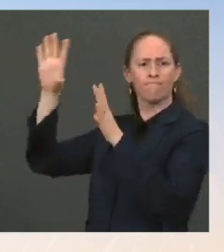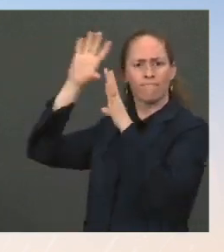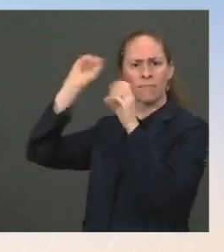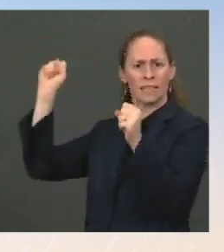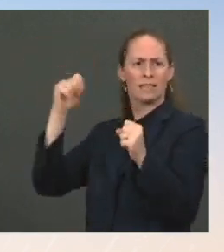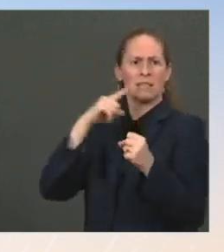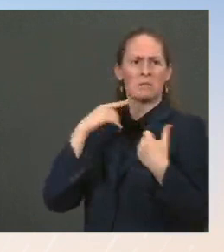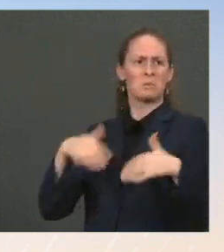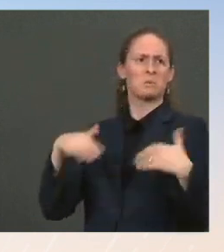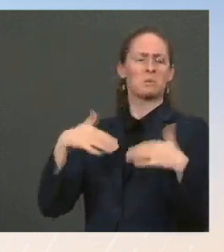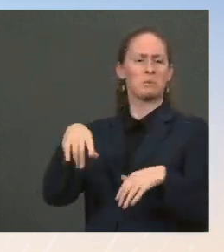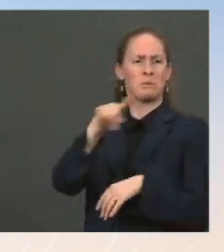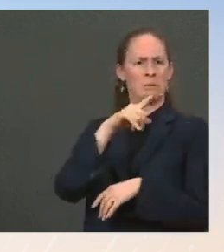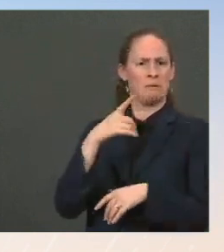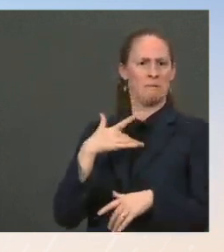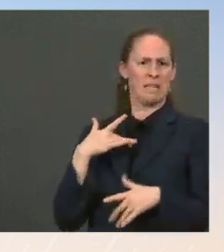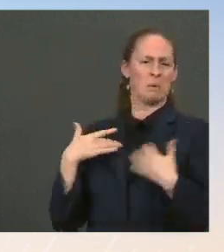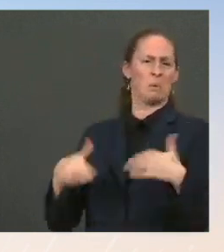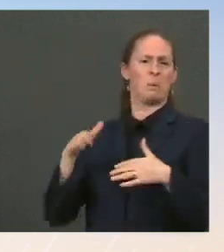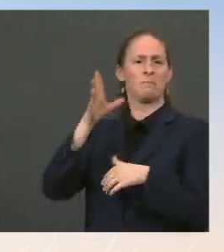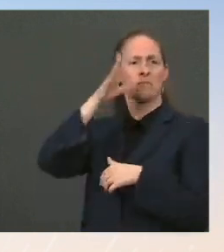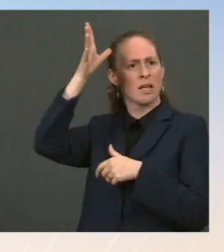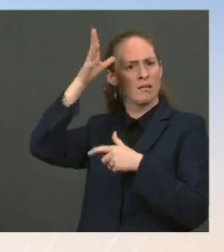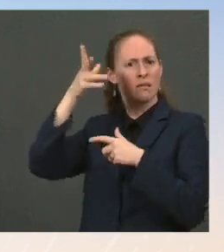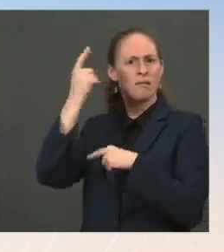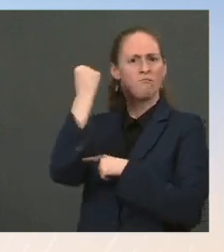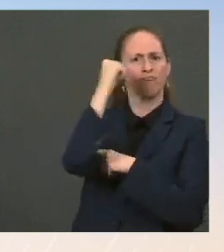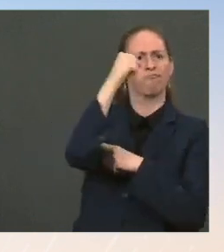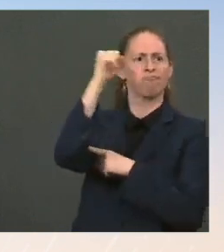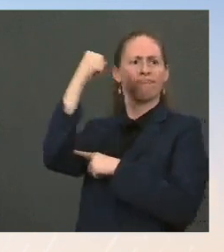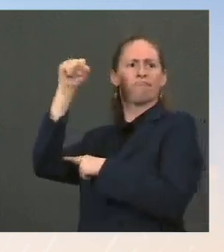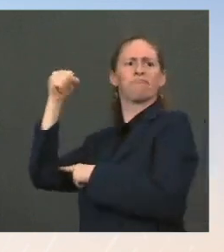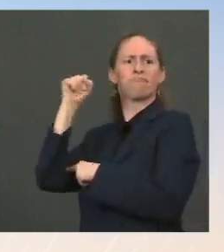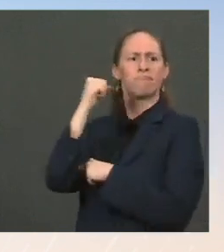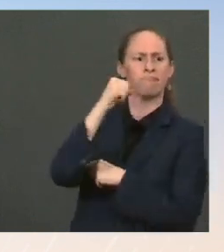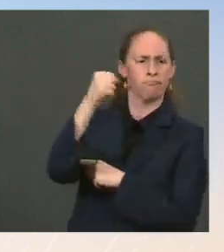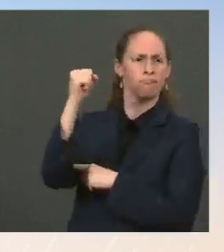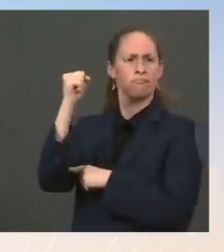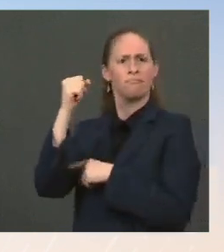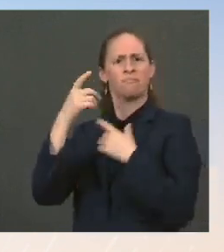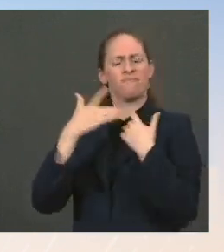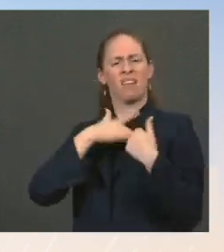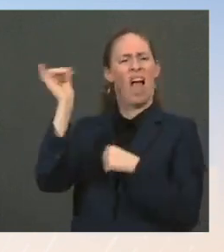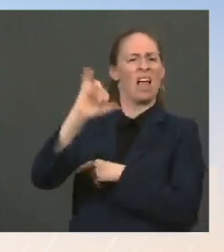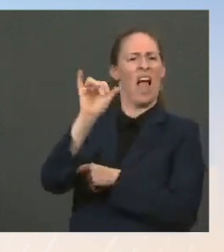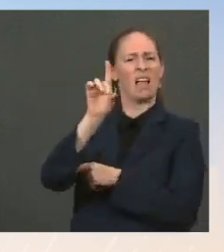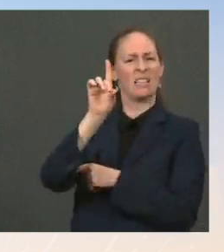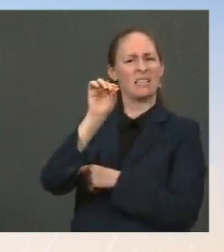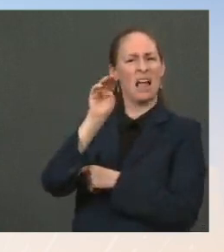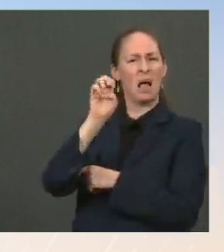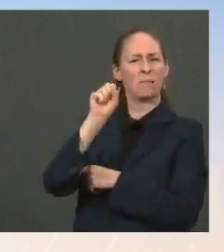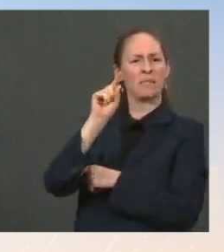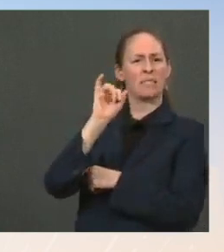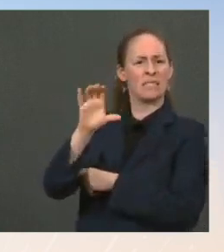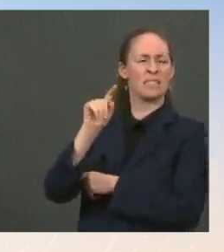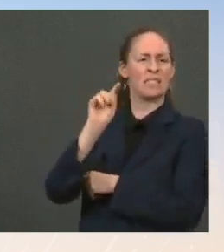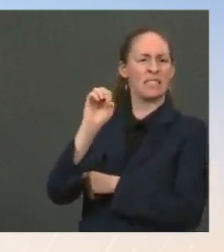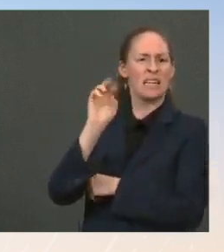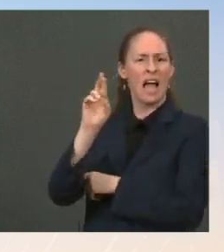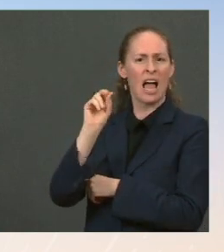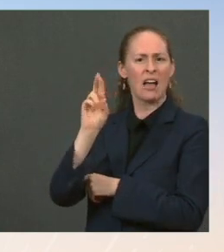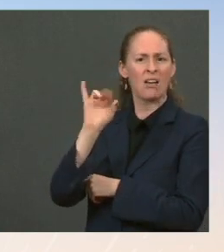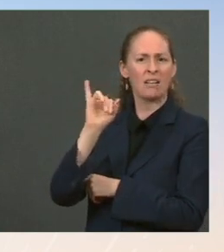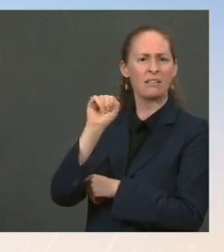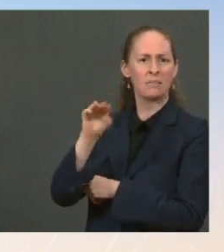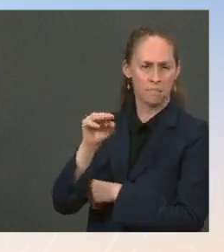parents protesting recently could be the equivalent to a form of domestic terrorism. And then the attorney general put the FBI on the case. So